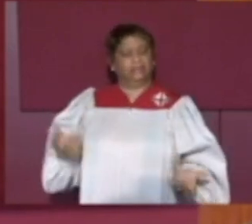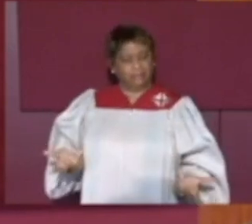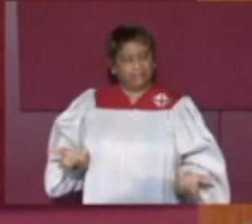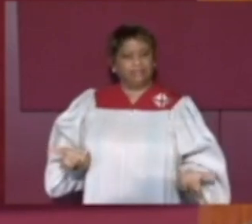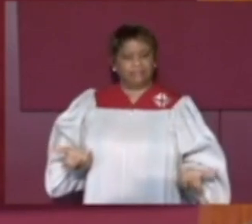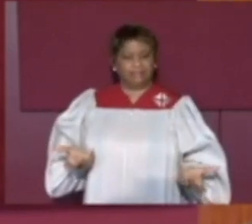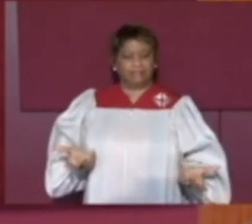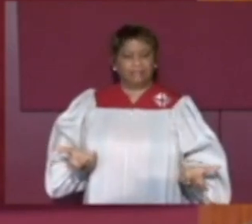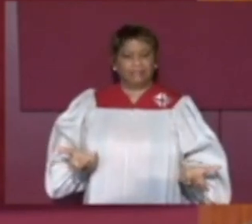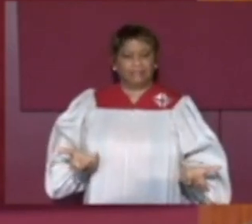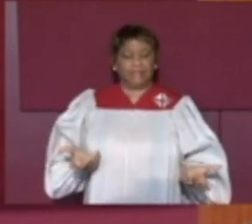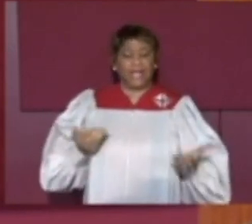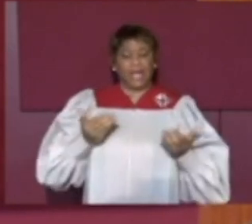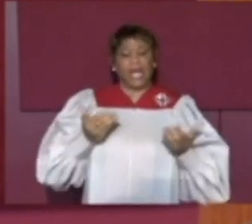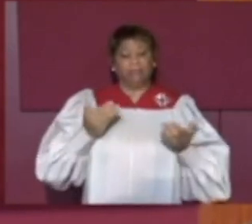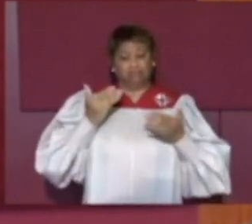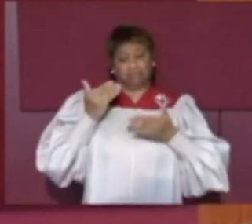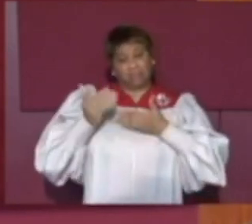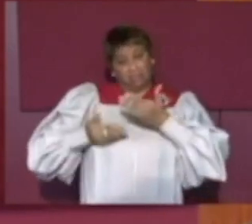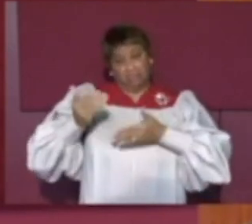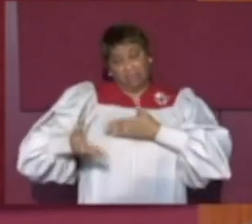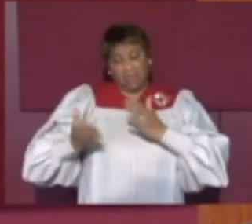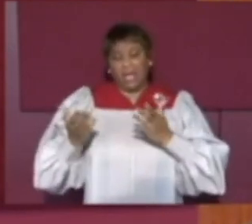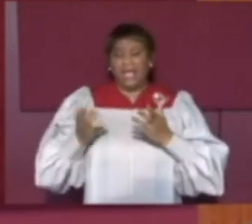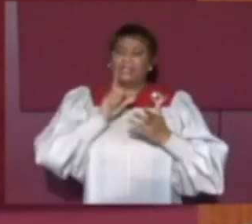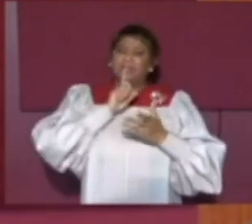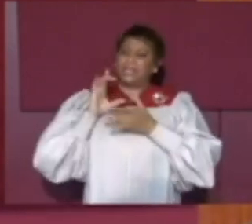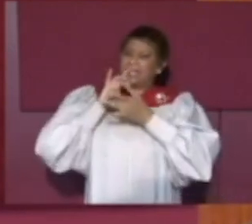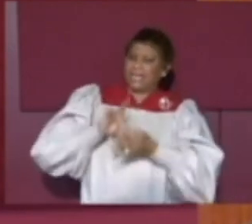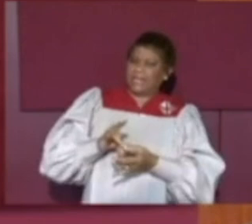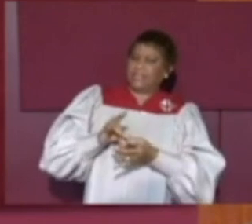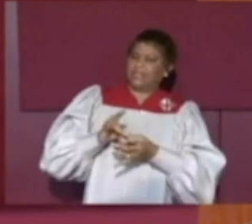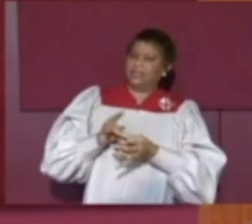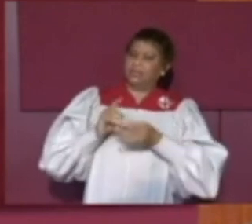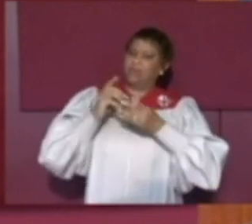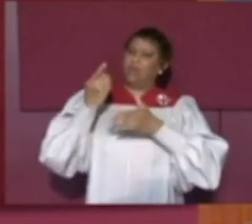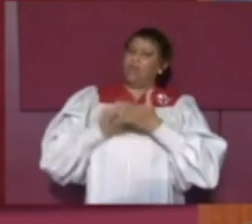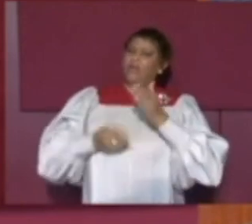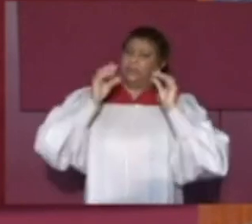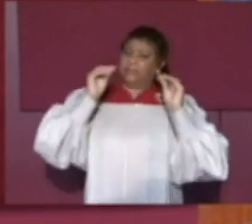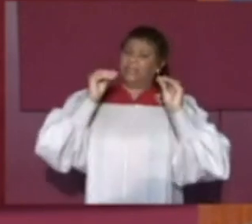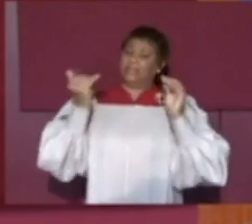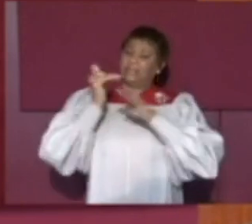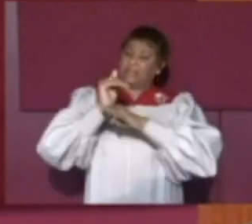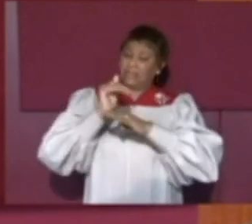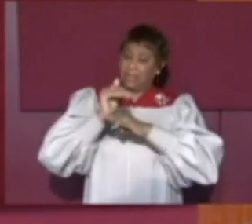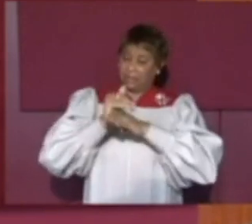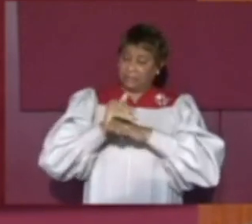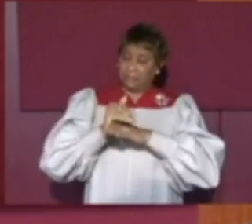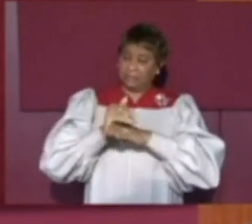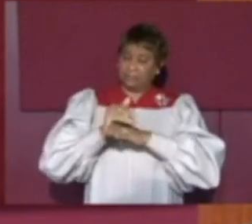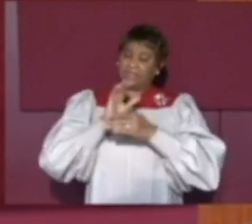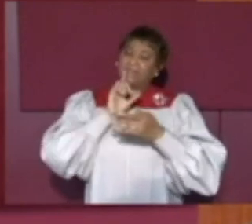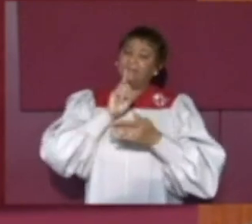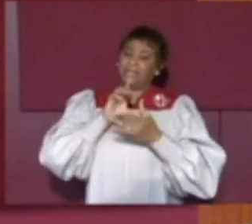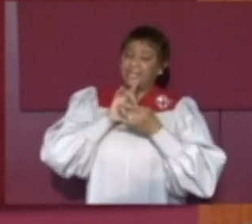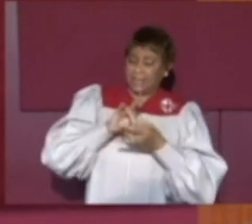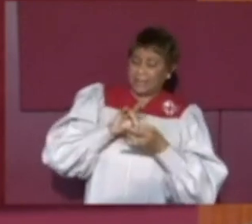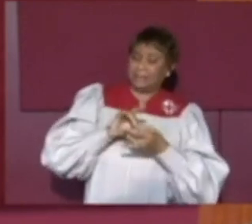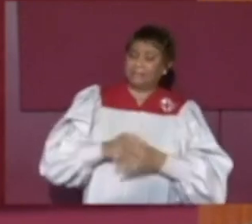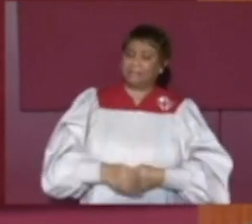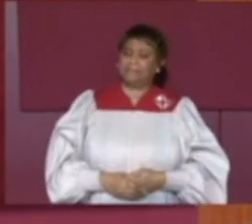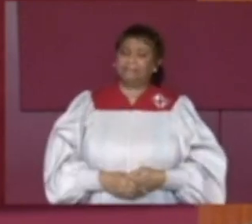Now, when we get a little bit further tonight, this ties in. That's why I wanted to stop and come back to it. But this ties in to a little bit.